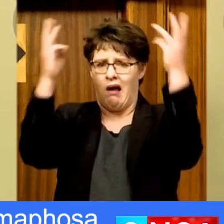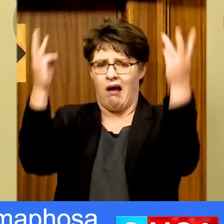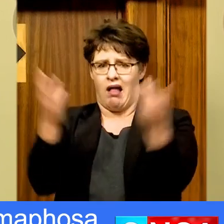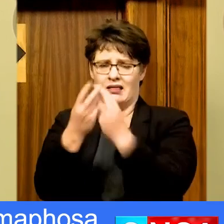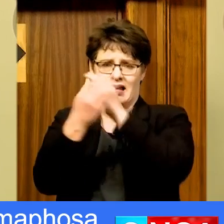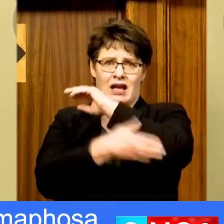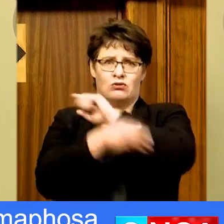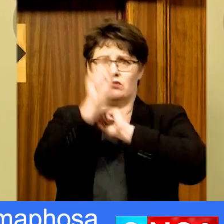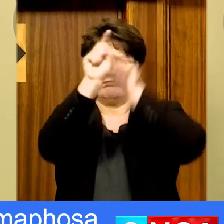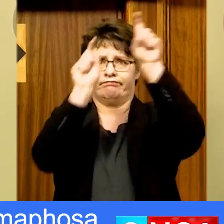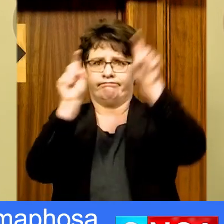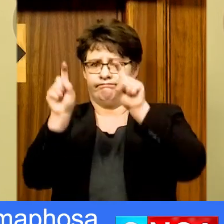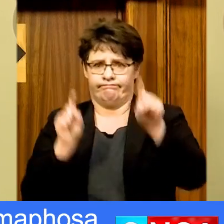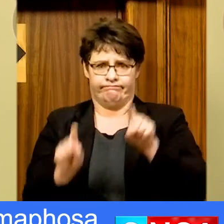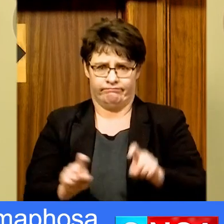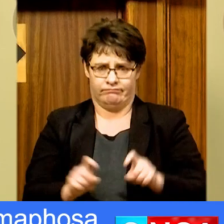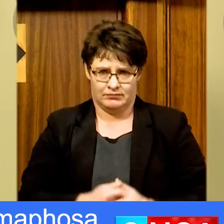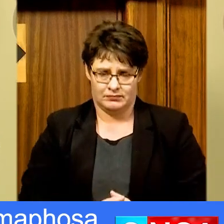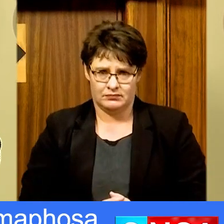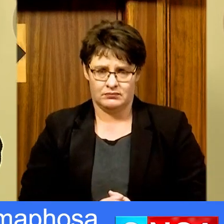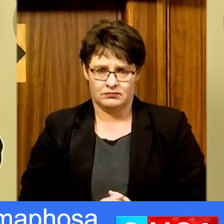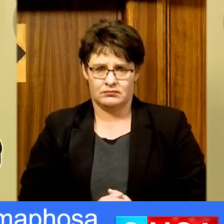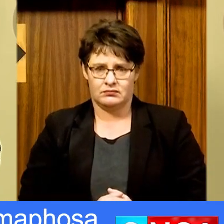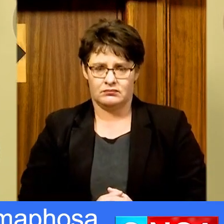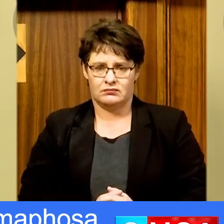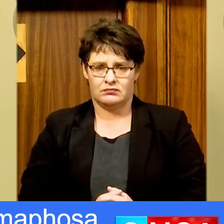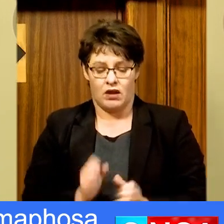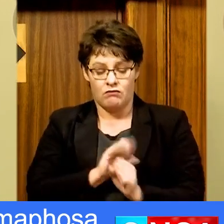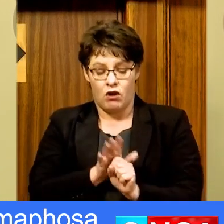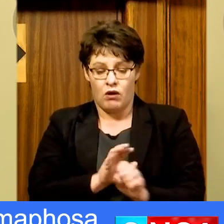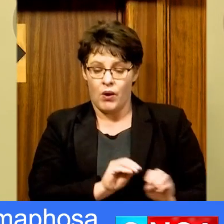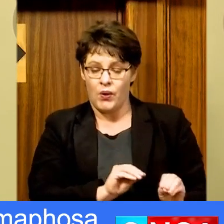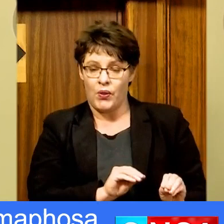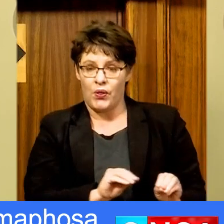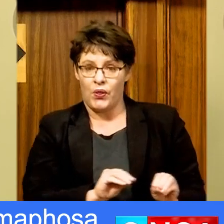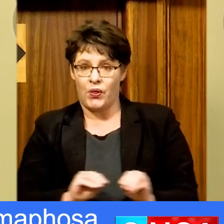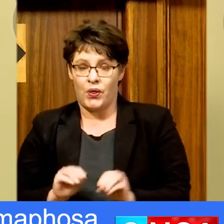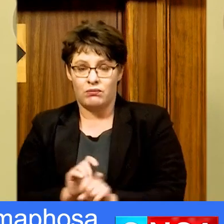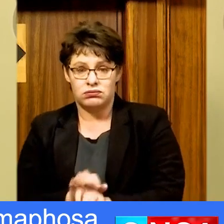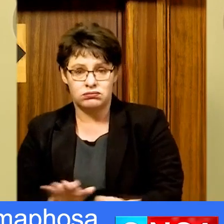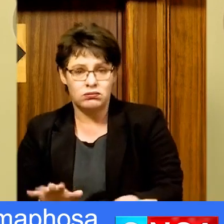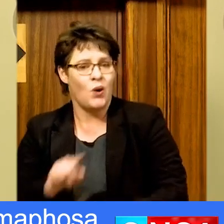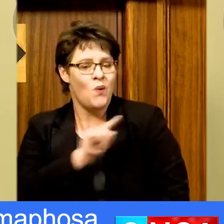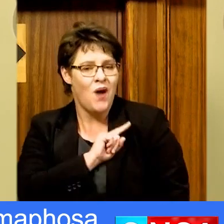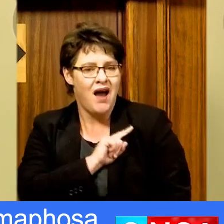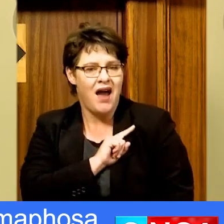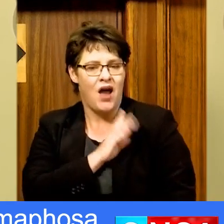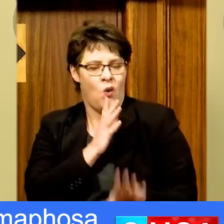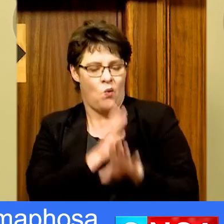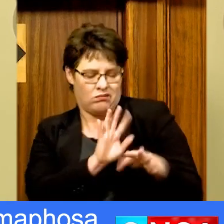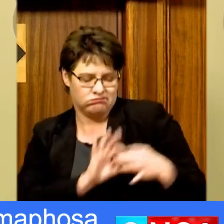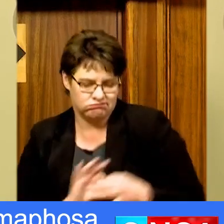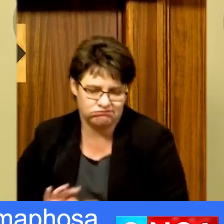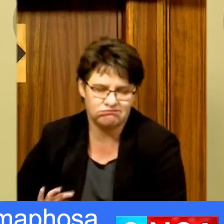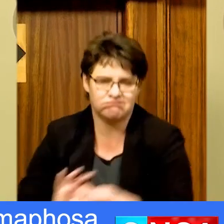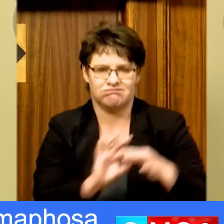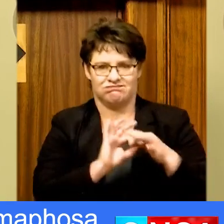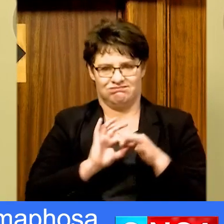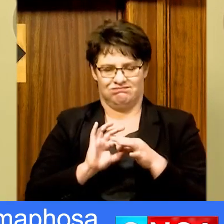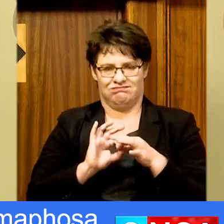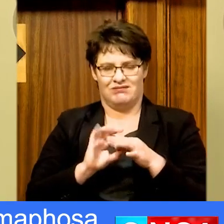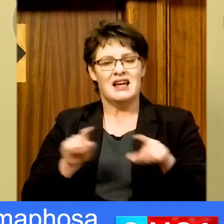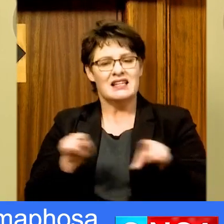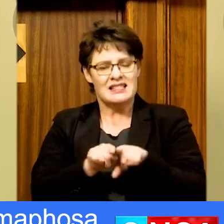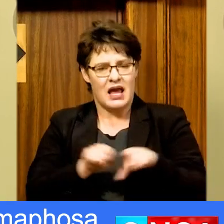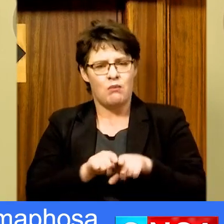world. We delayed the spread of the virus by working together and by